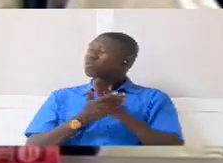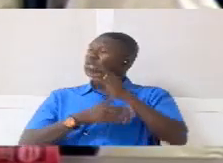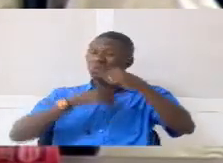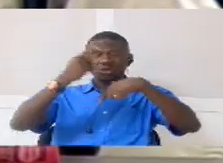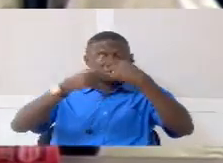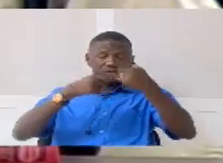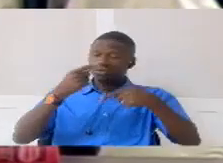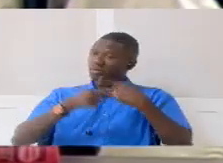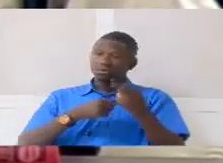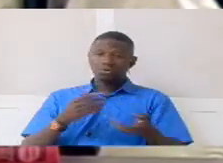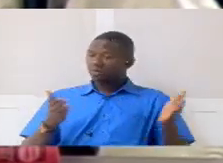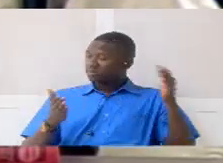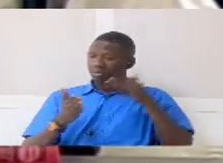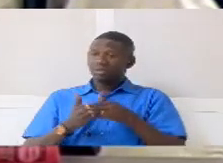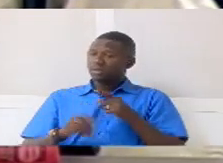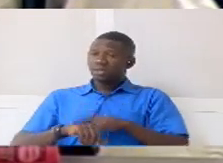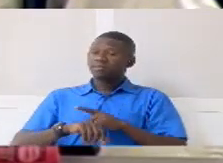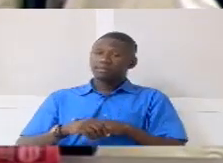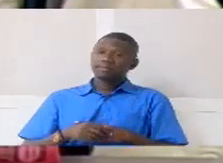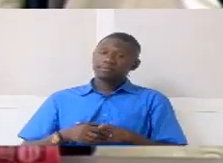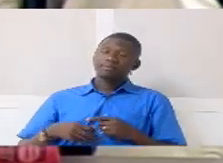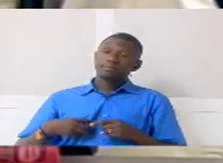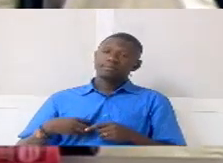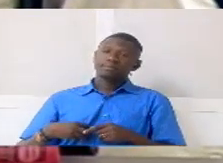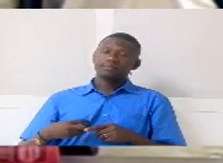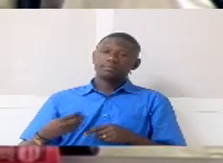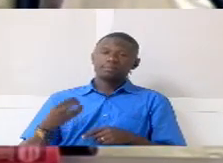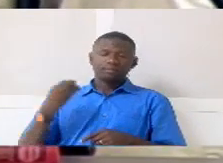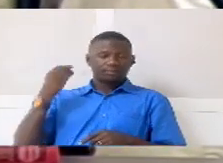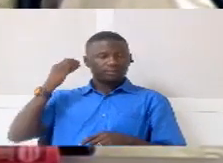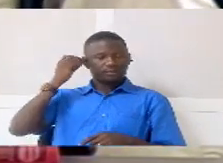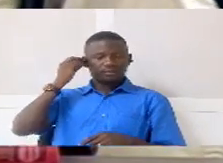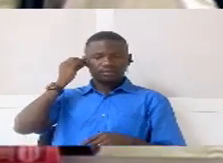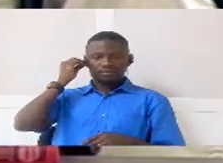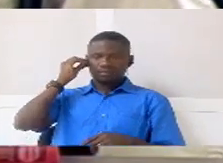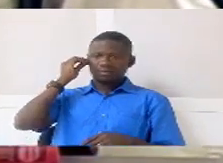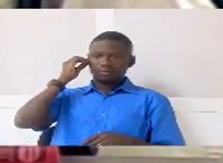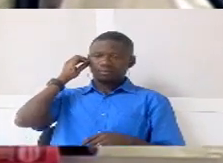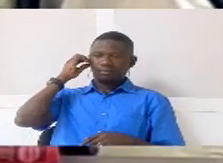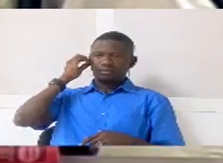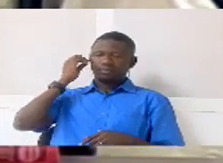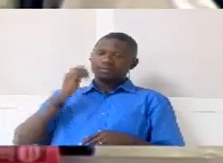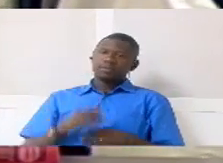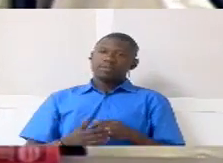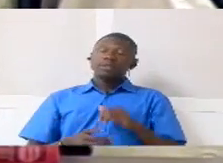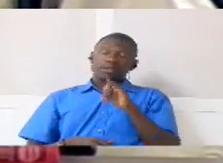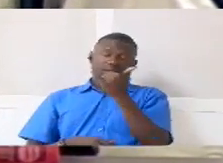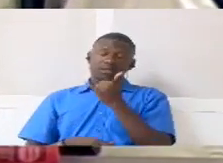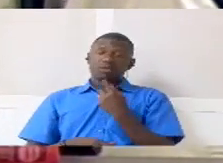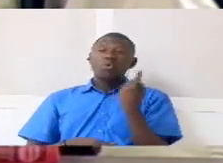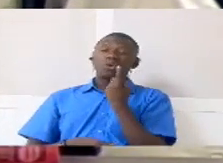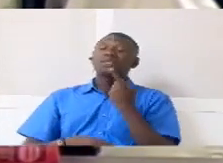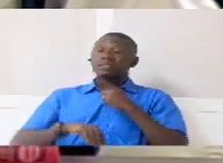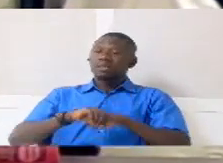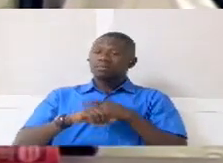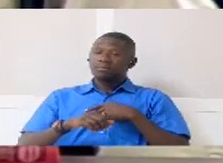la kasola fana limbunda lubela banko kanyang. For what we mean, ambora giro dara interior. Yes, except the time